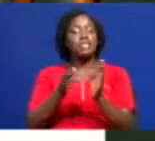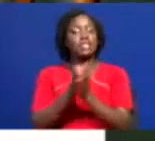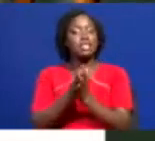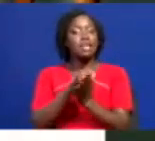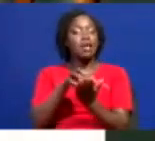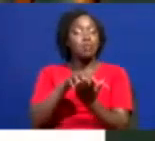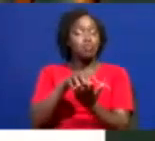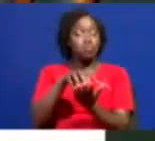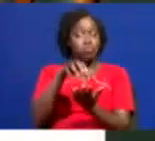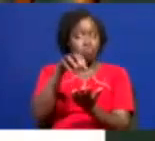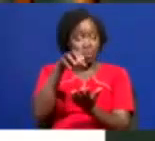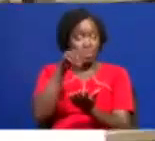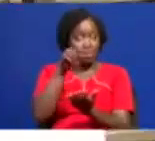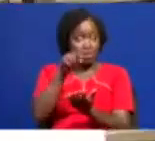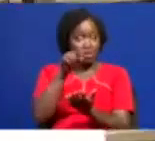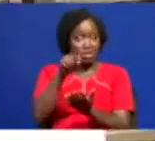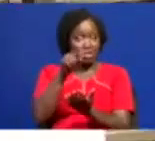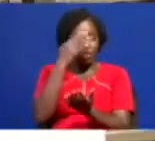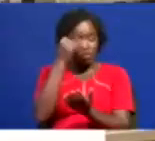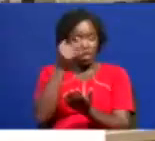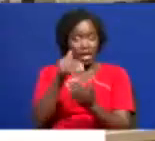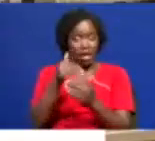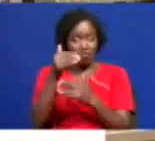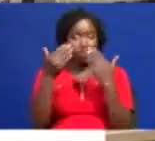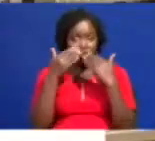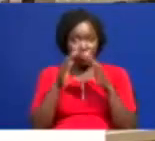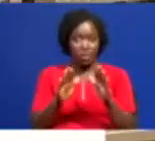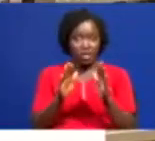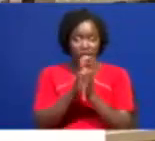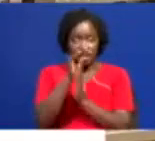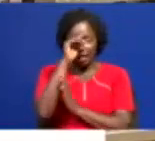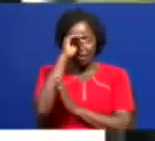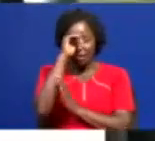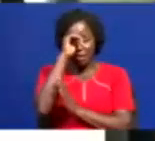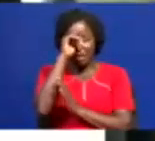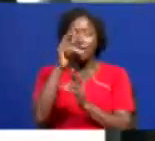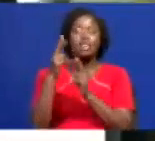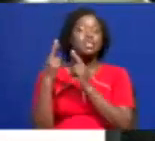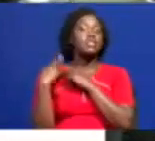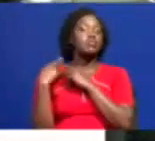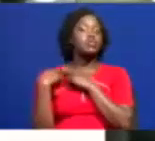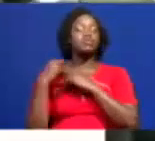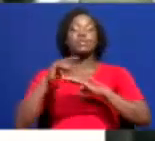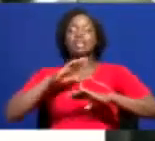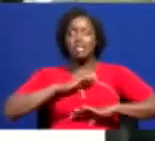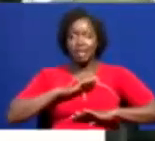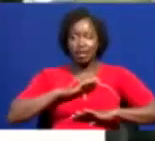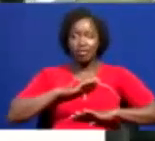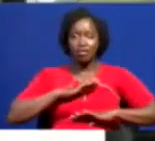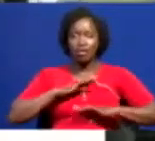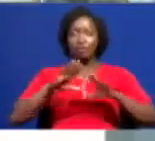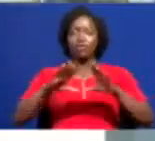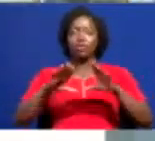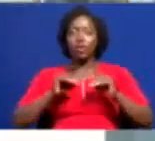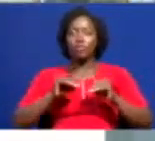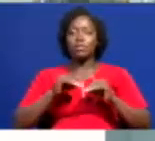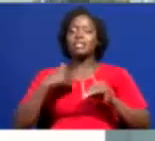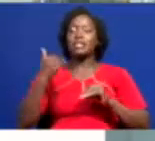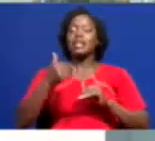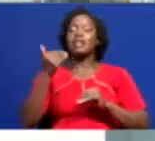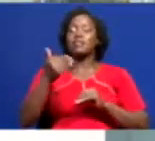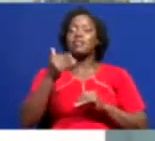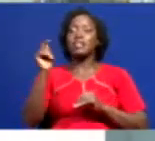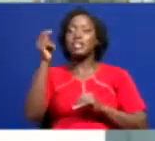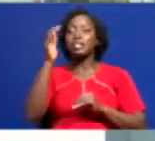this cake. That is why even after we bake the cake, the government is responsible enough to accommodate every Kenyan